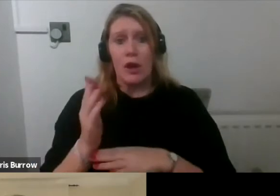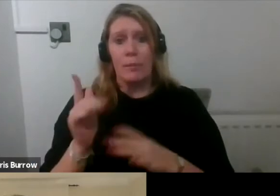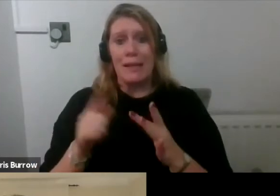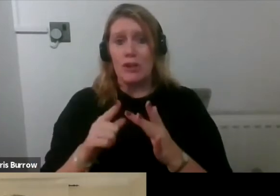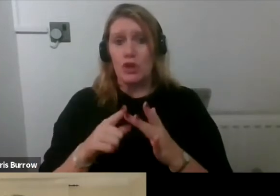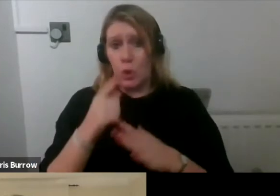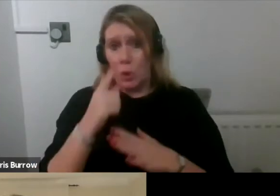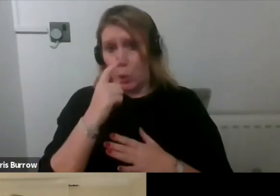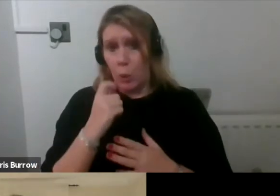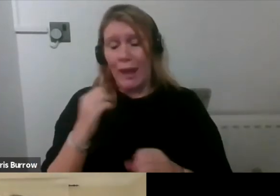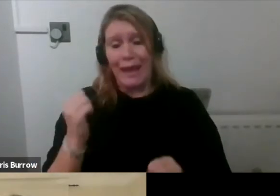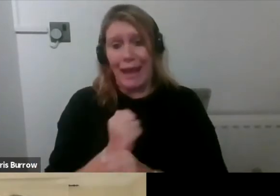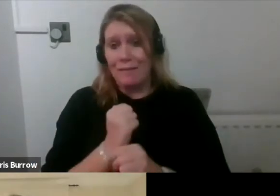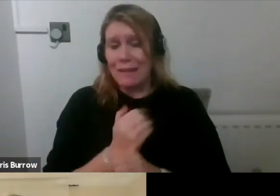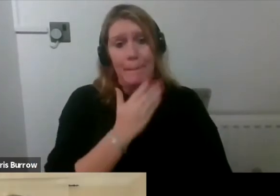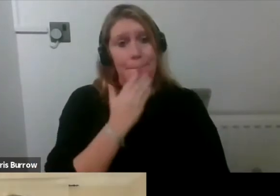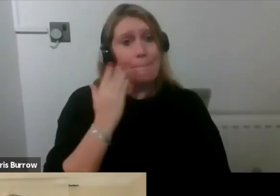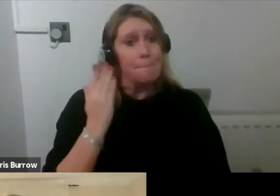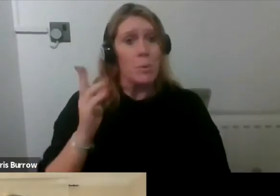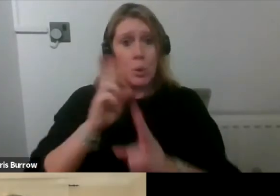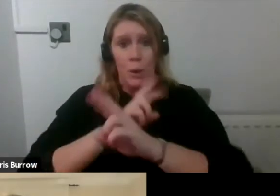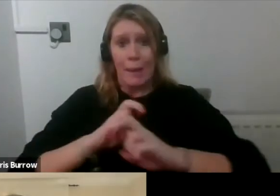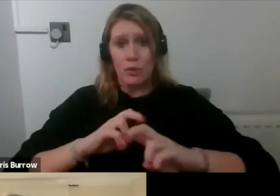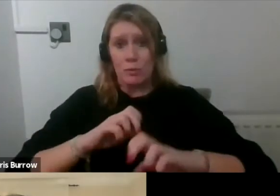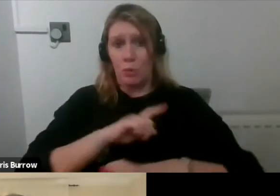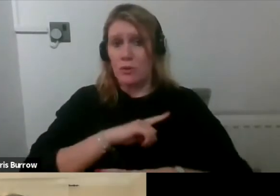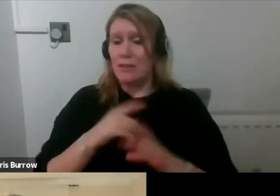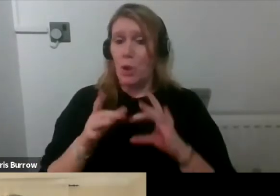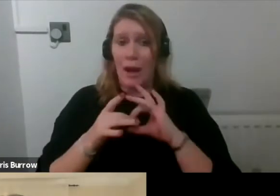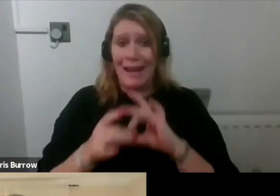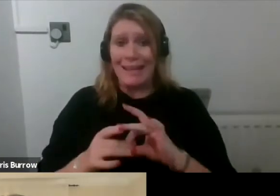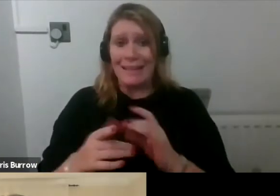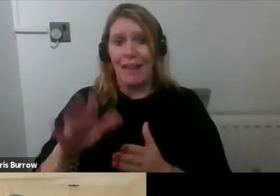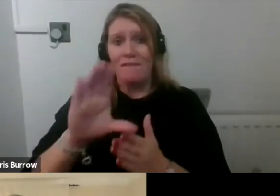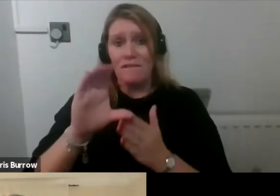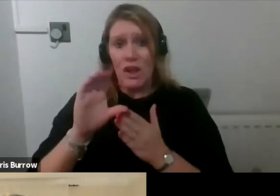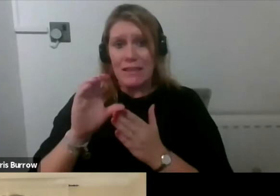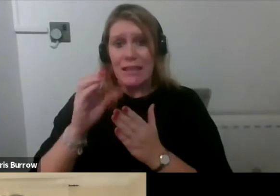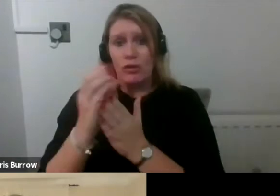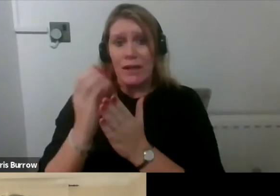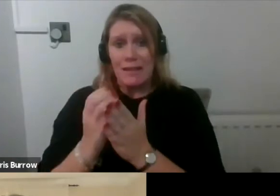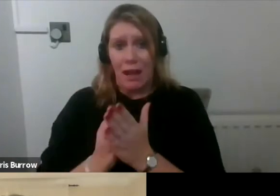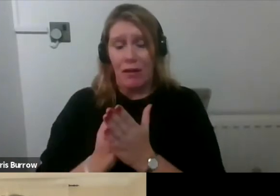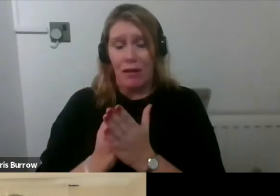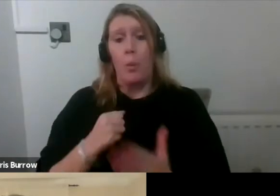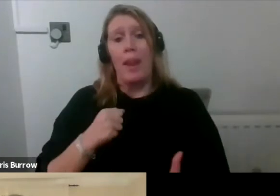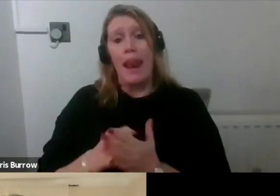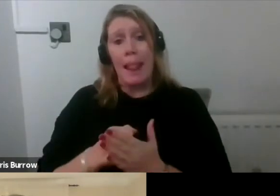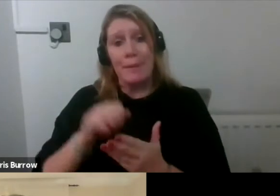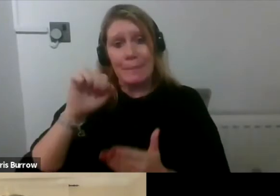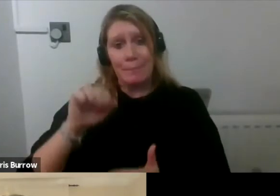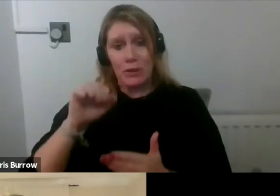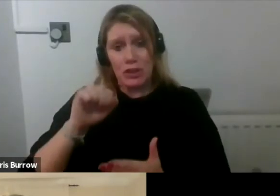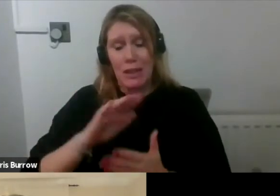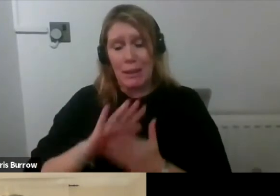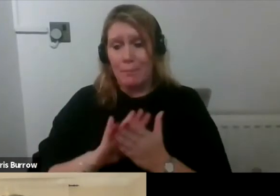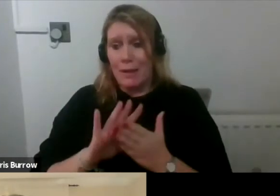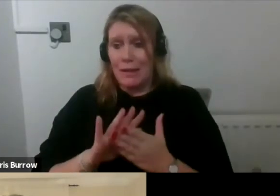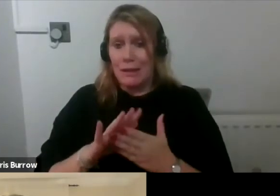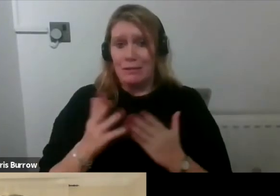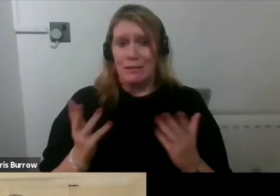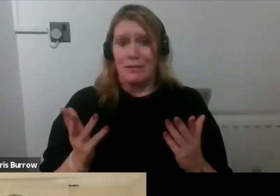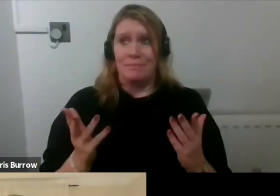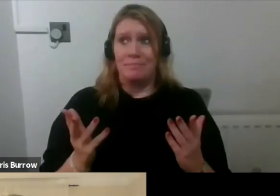it's not part of their funding criteria. And with limited budgets, unless they say you have to spend